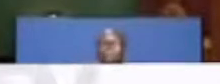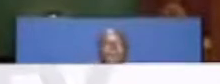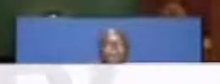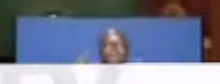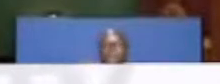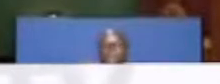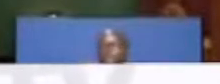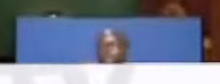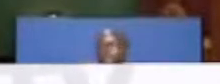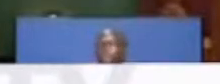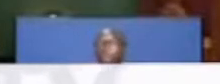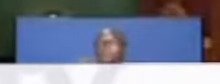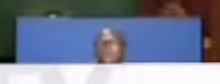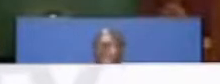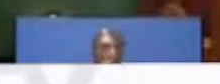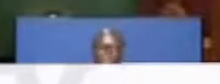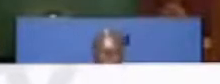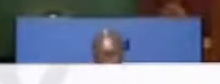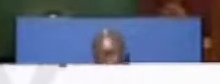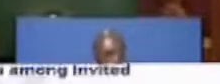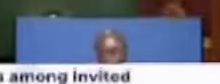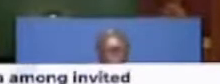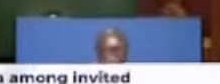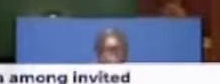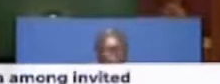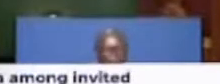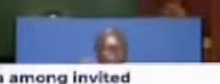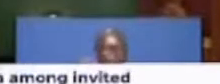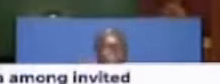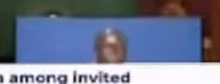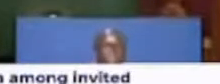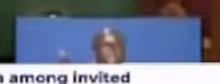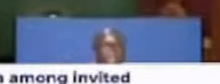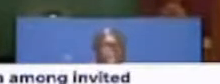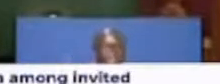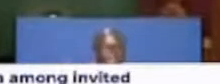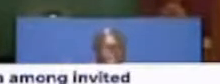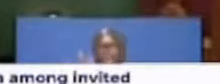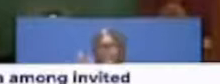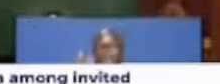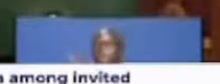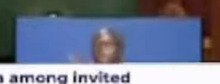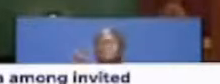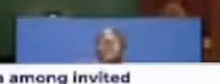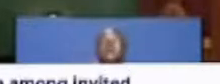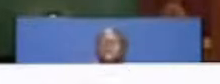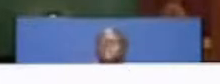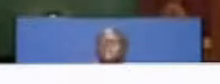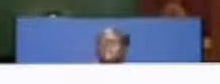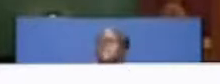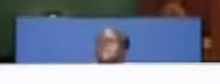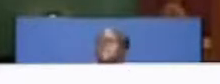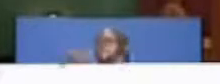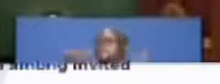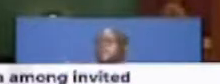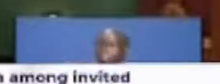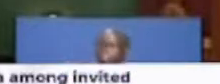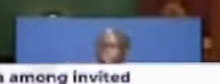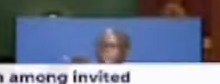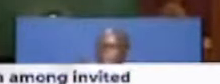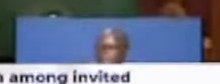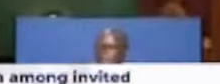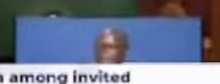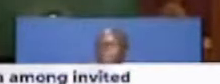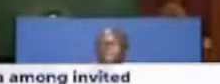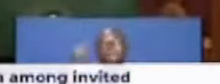implementation of projects. We are moving with speed because there is no time like the present to deliver the dreams